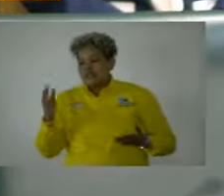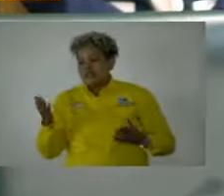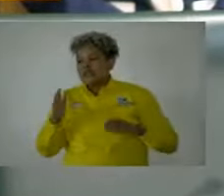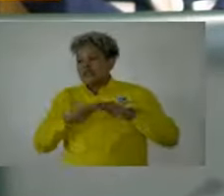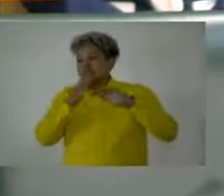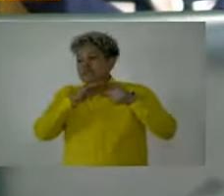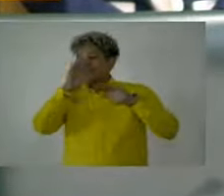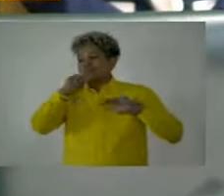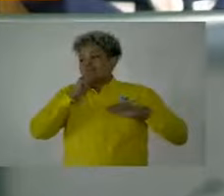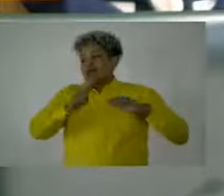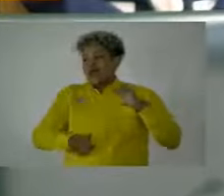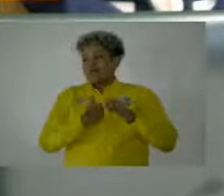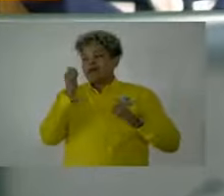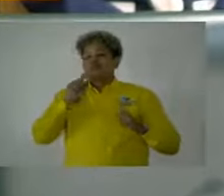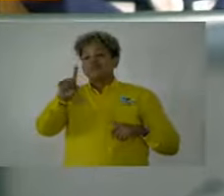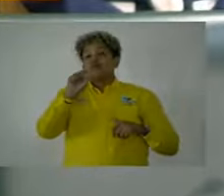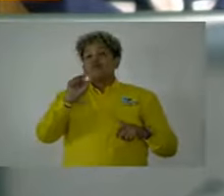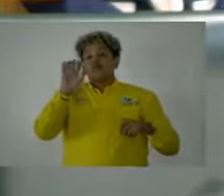by a massive